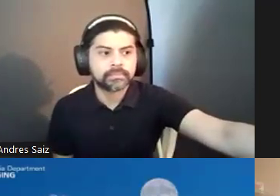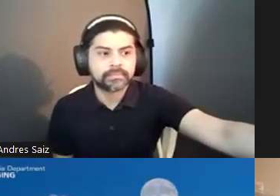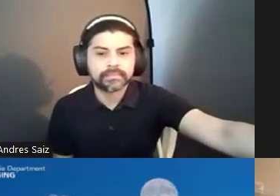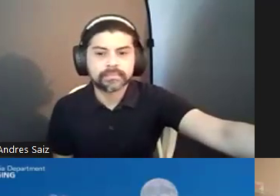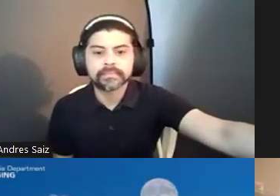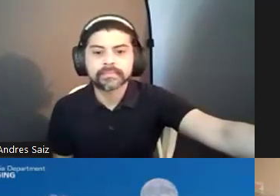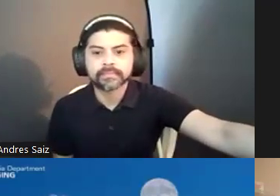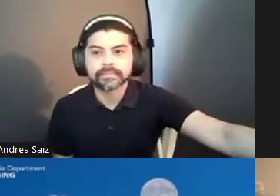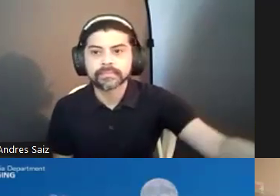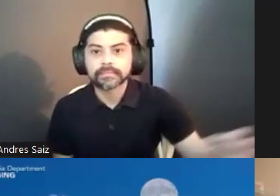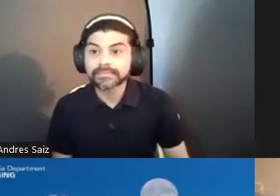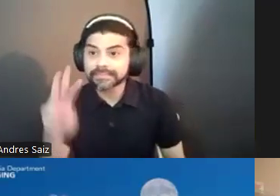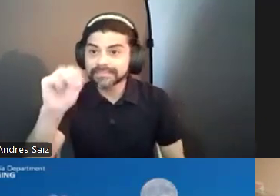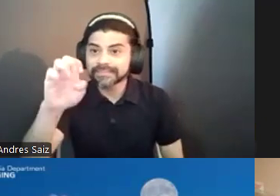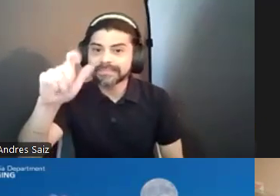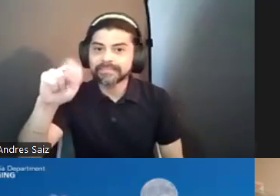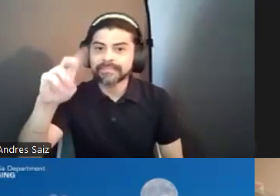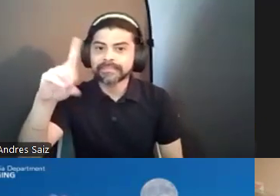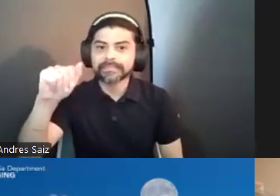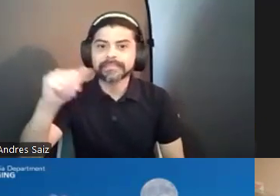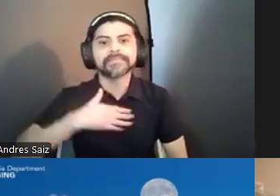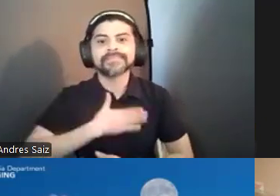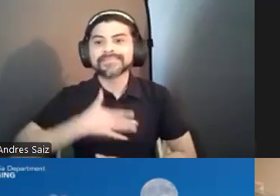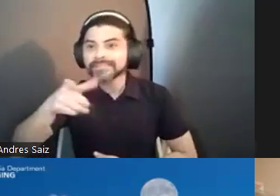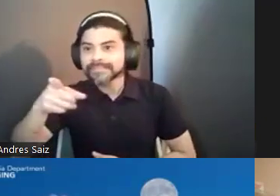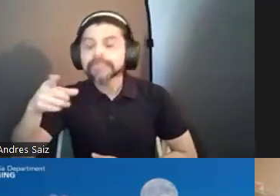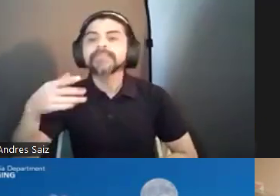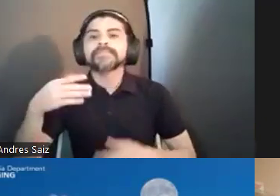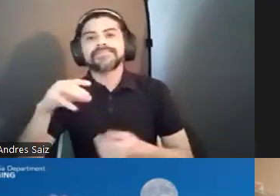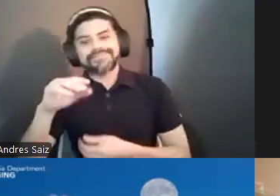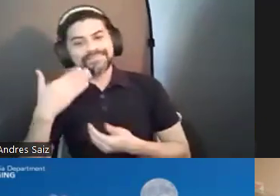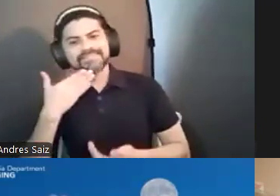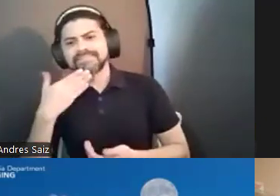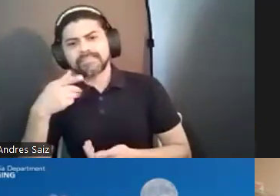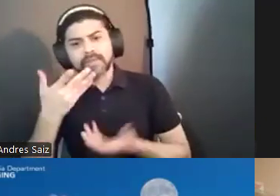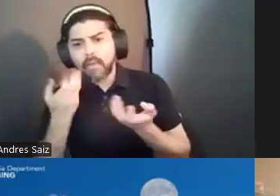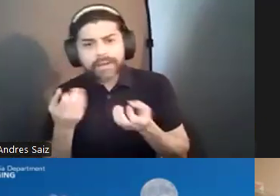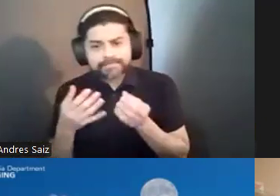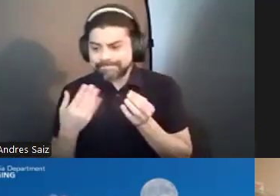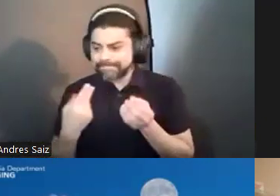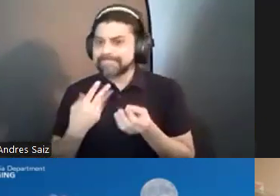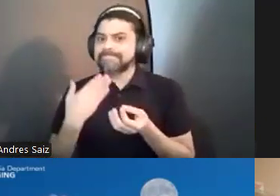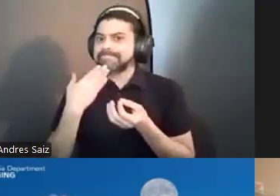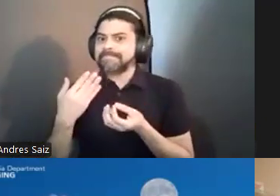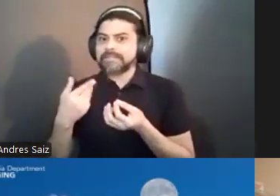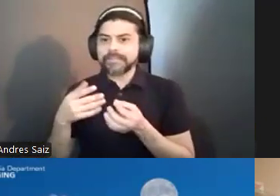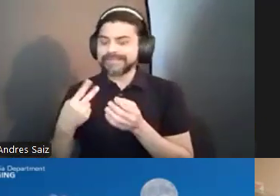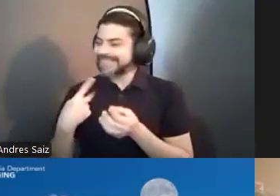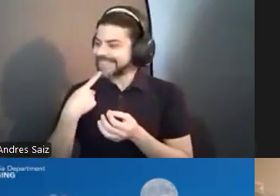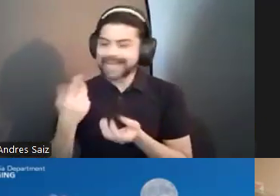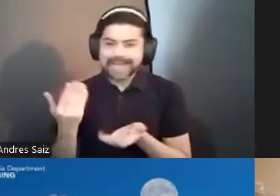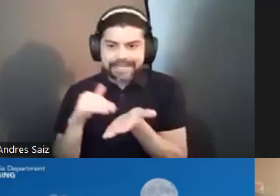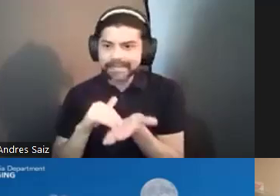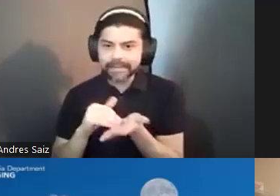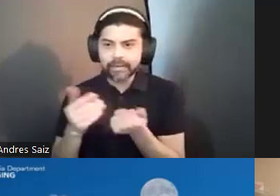Melinda, please. Yes, and I'd just like to echo everything that Zia and Yasmin noted. And I think just, we